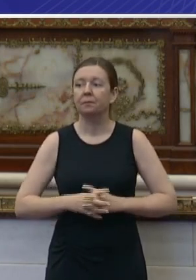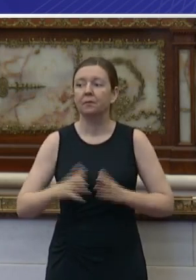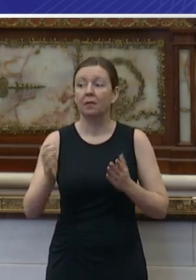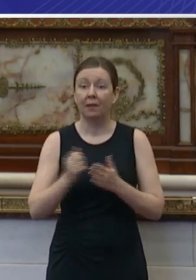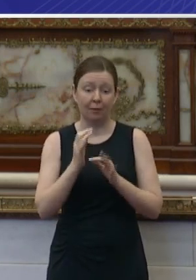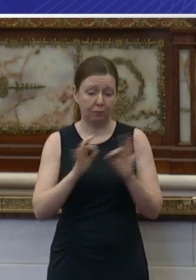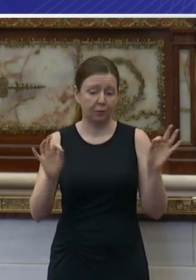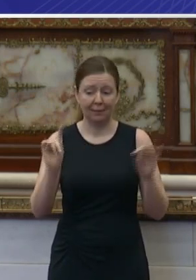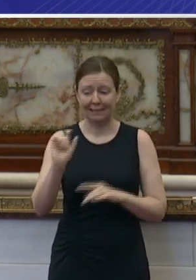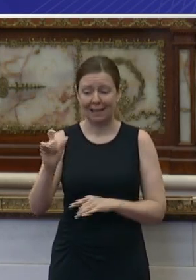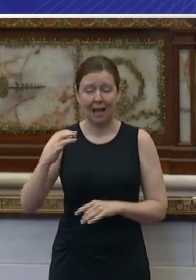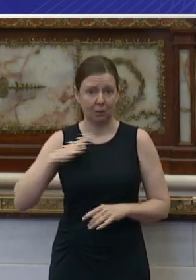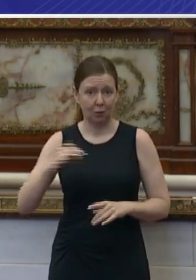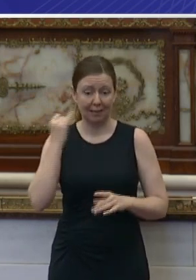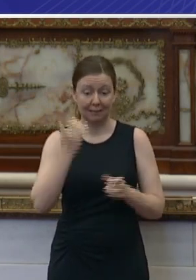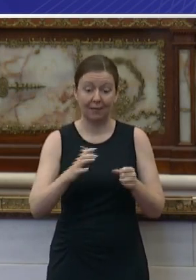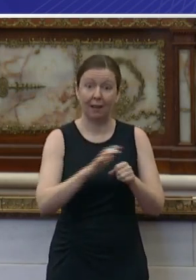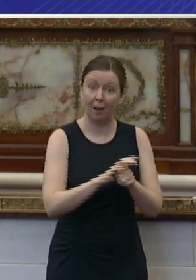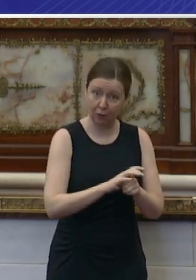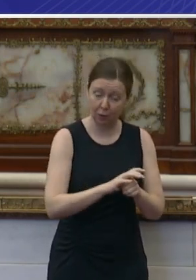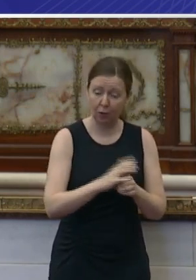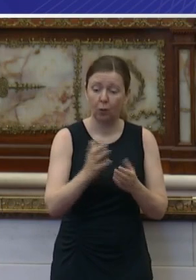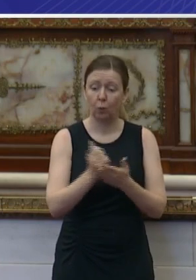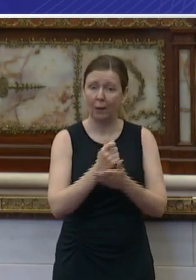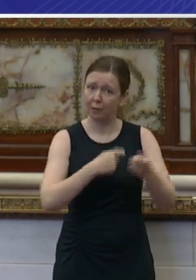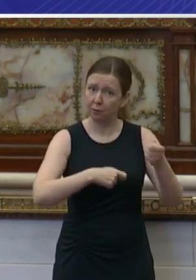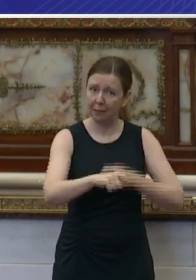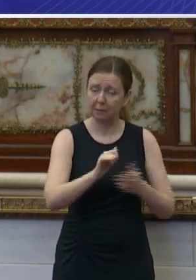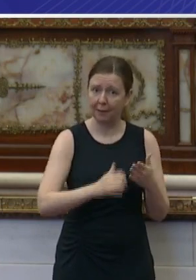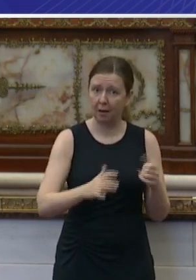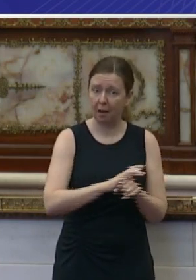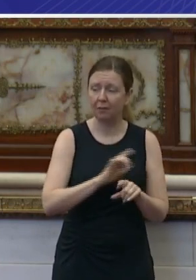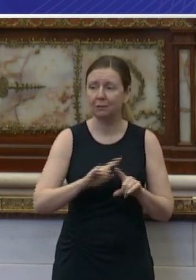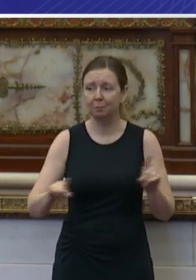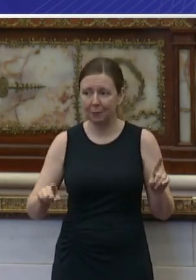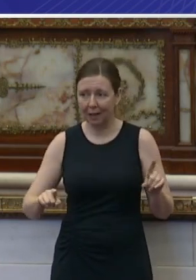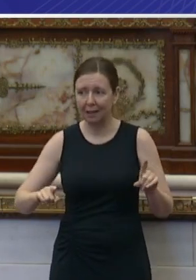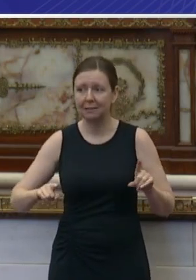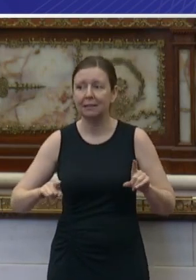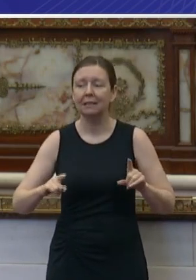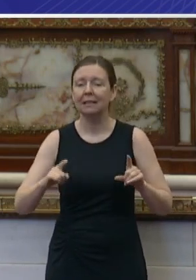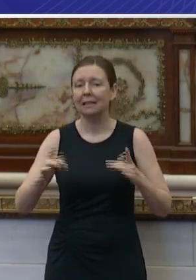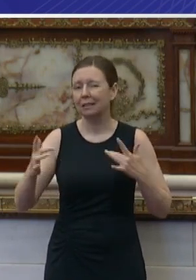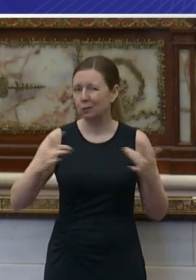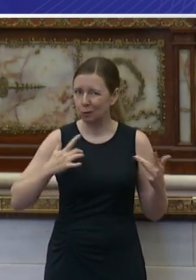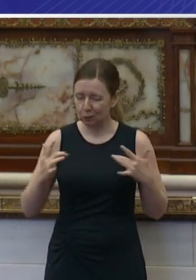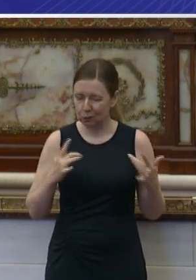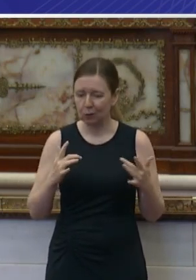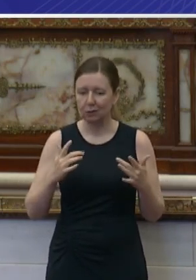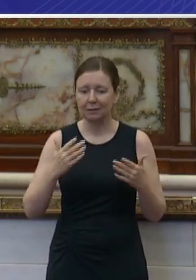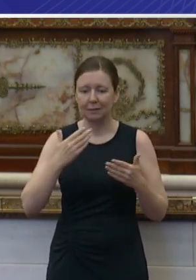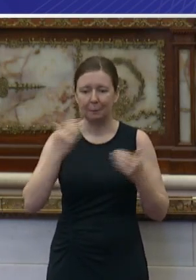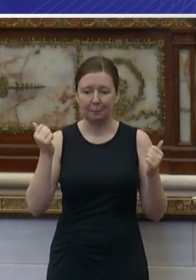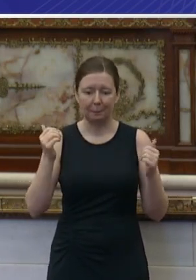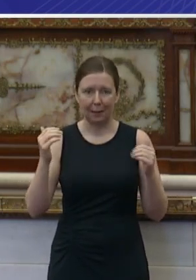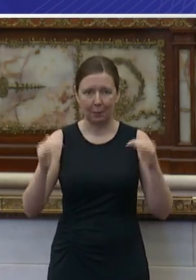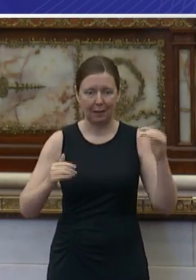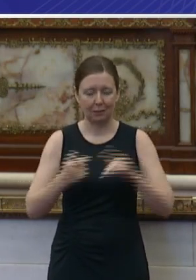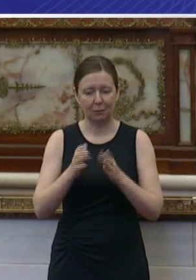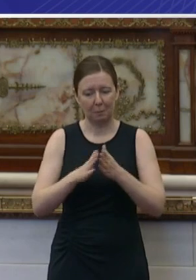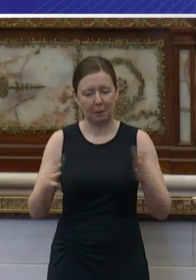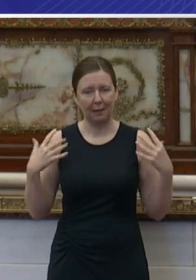tax credits if they cover their employees, wage replacement that covers that. But what's of particularly concern to better balance from a public